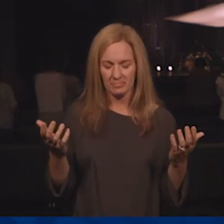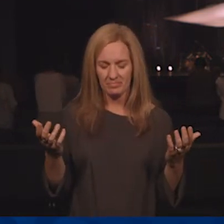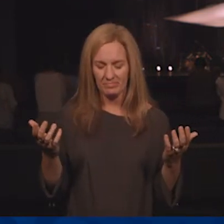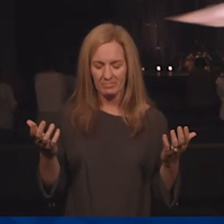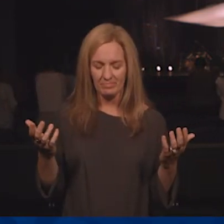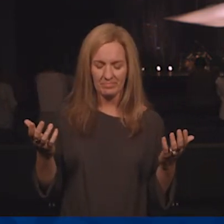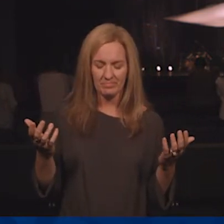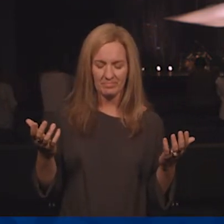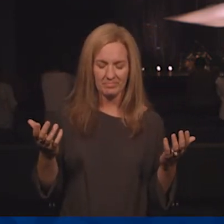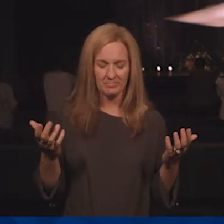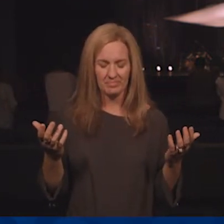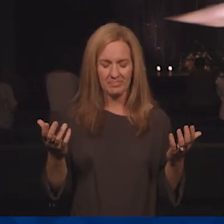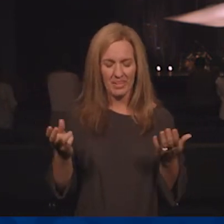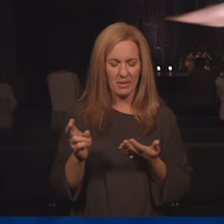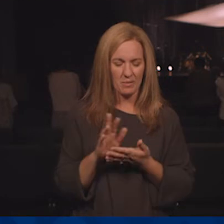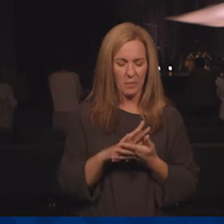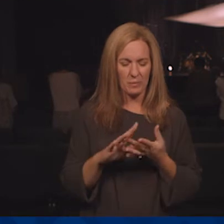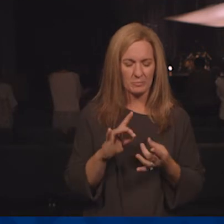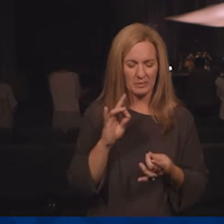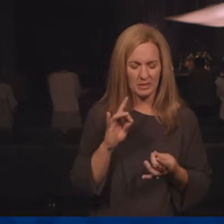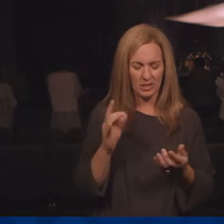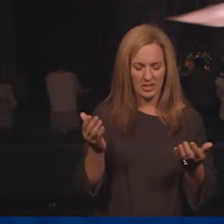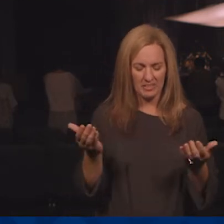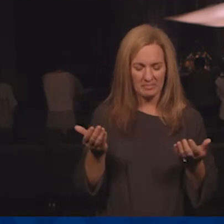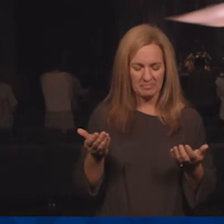Just come. Come, Holy Spirit.